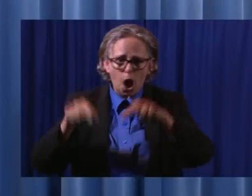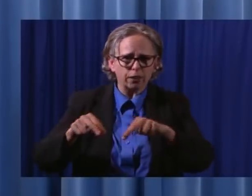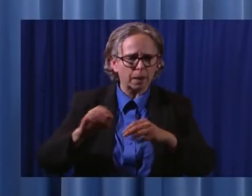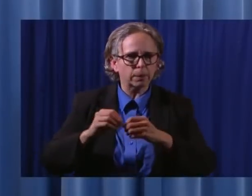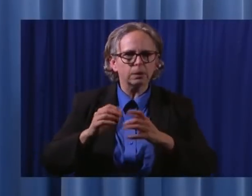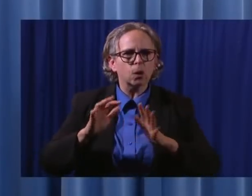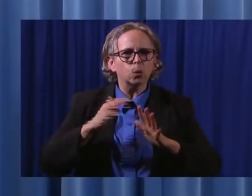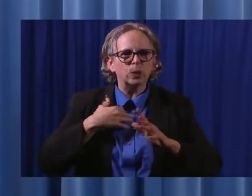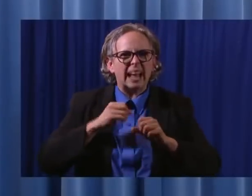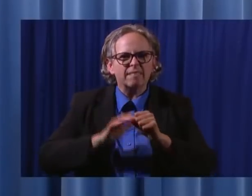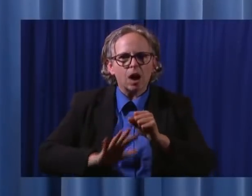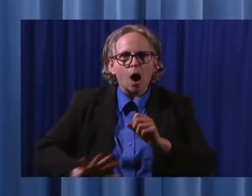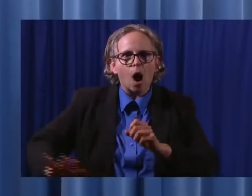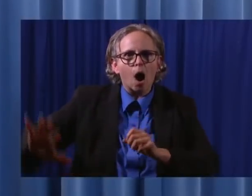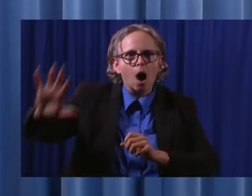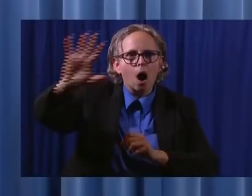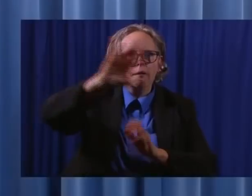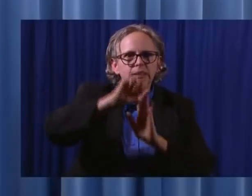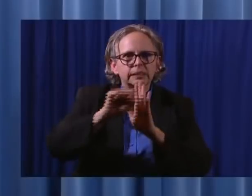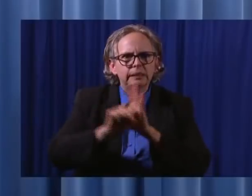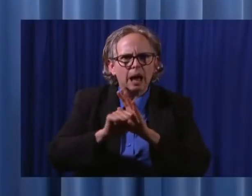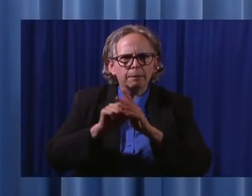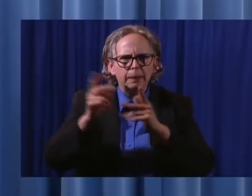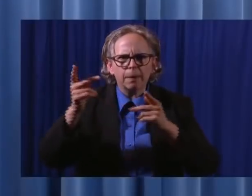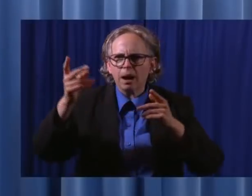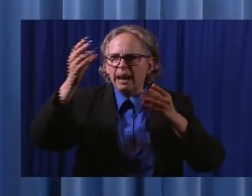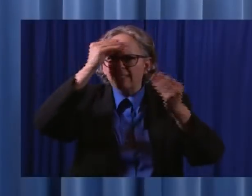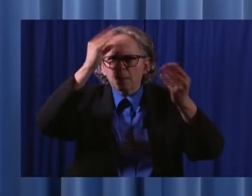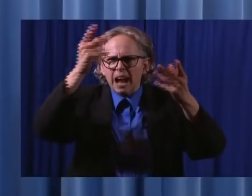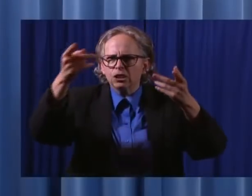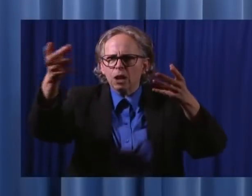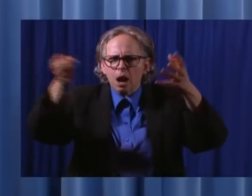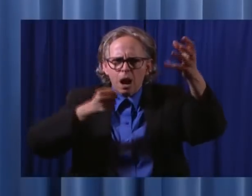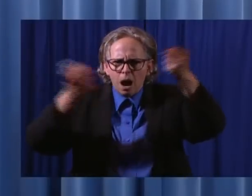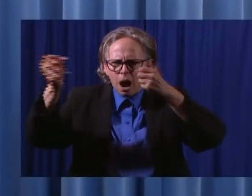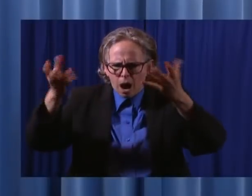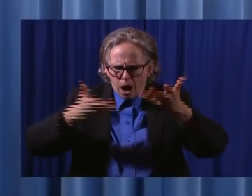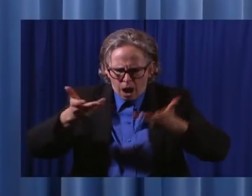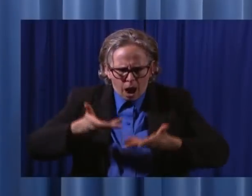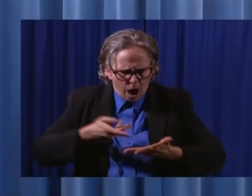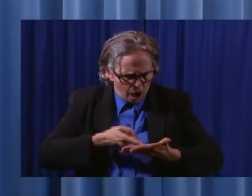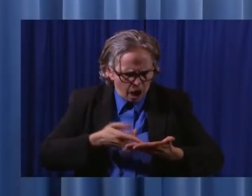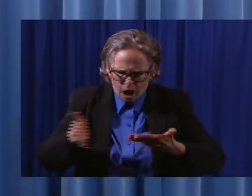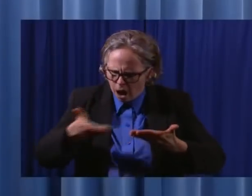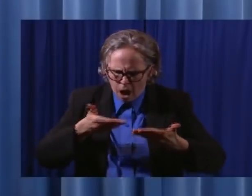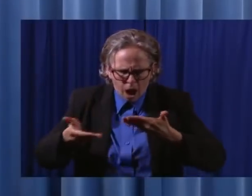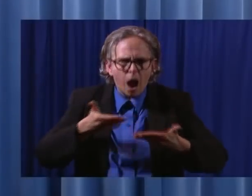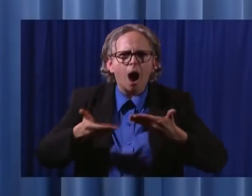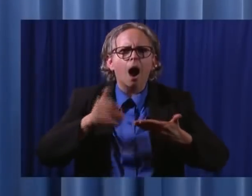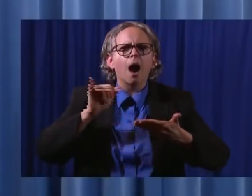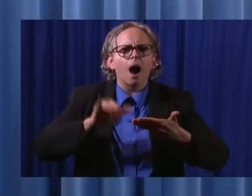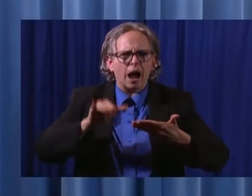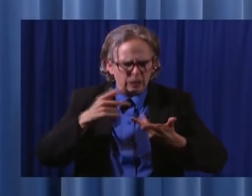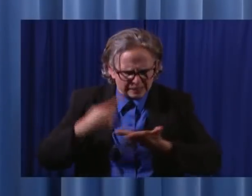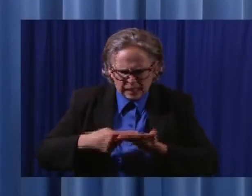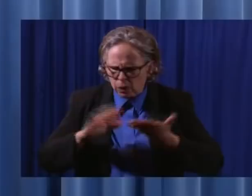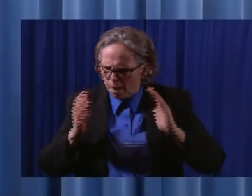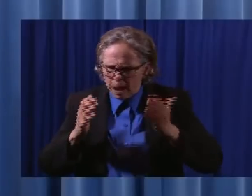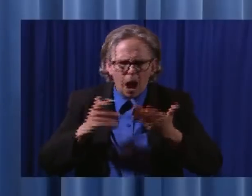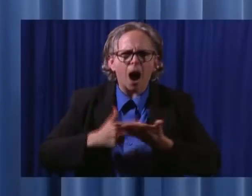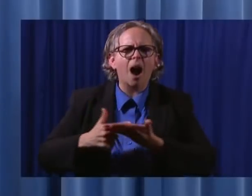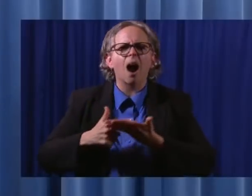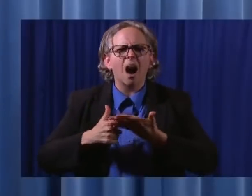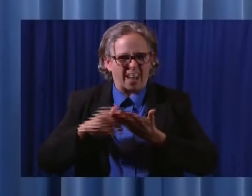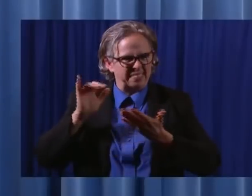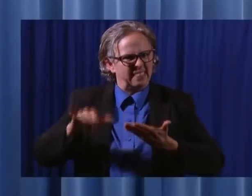from health departments, and we talk to health departments in Montgomery County. We talk to people in the health department in Hamilton County. We compare notes. We see where they